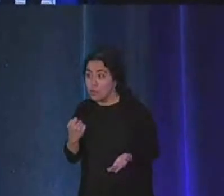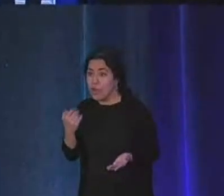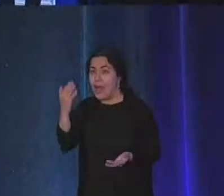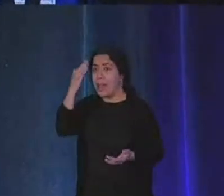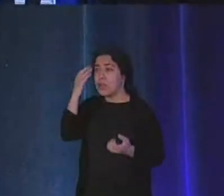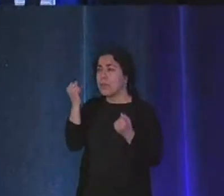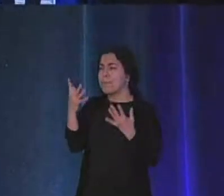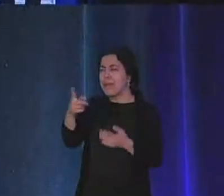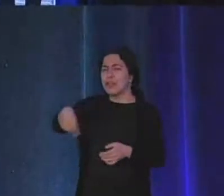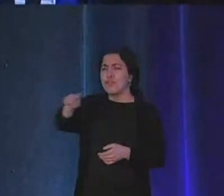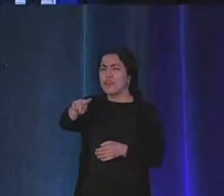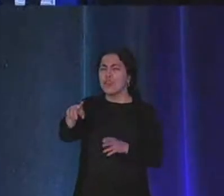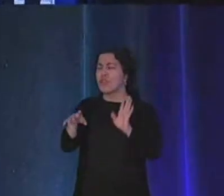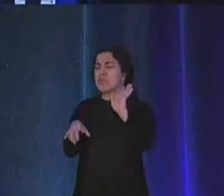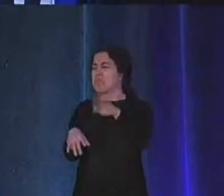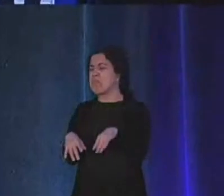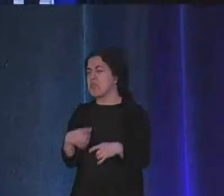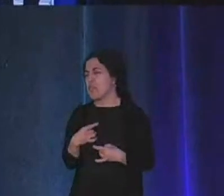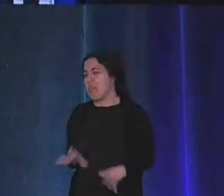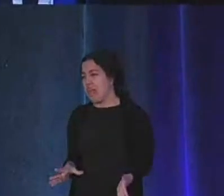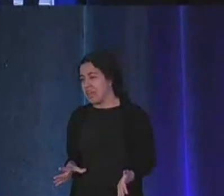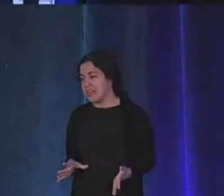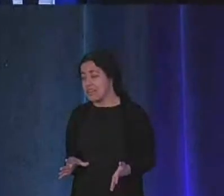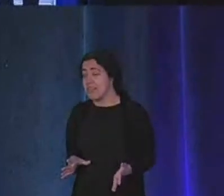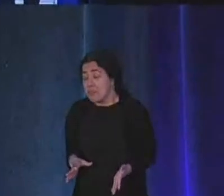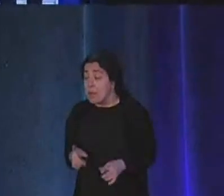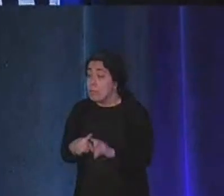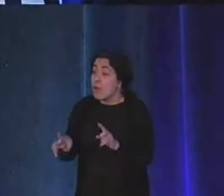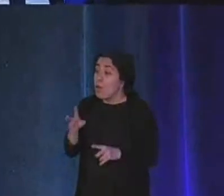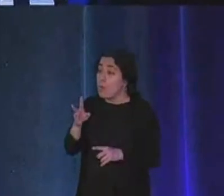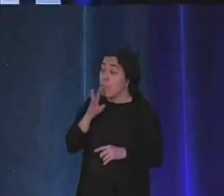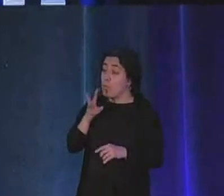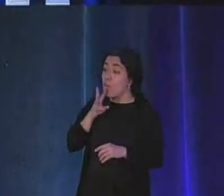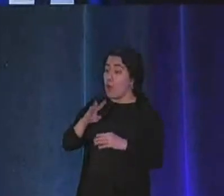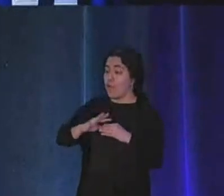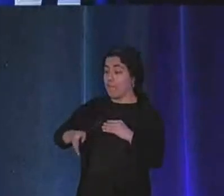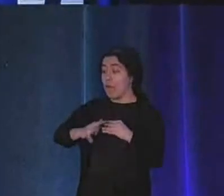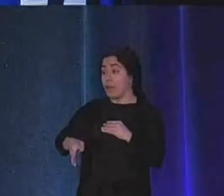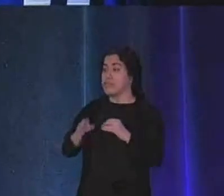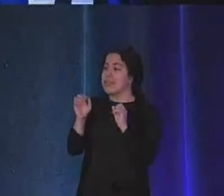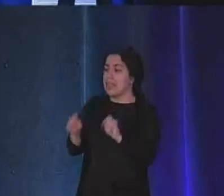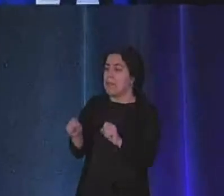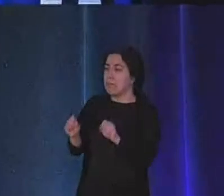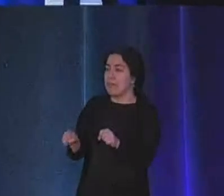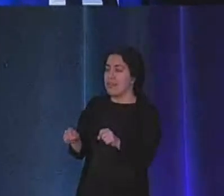don't, you know. Waterfalls can be intimidating, but